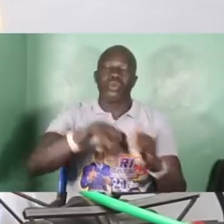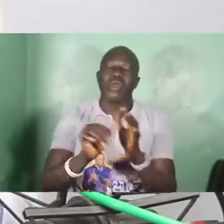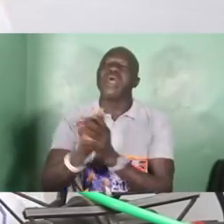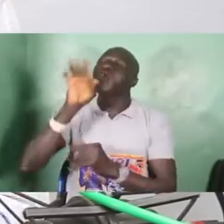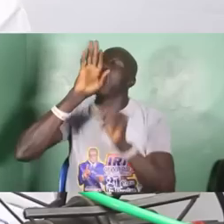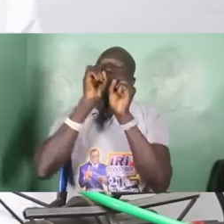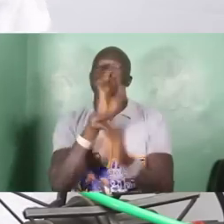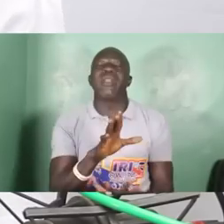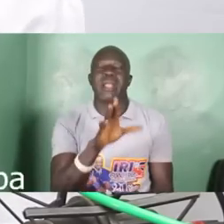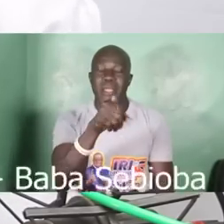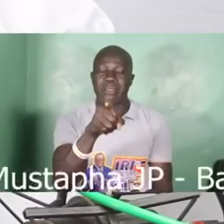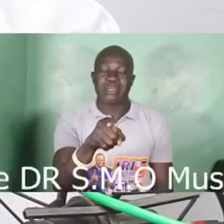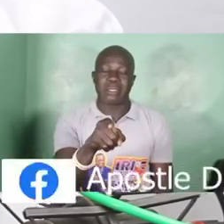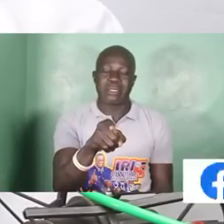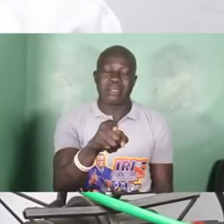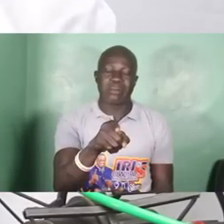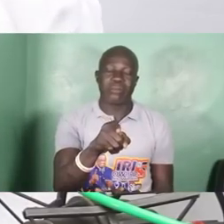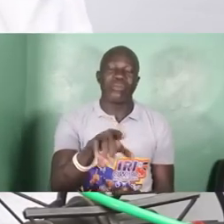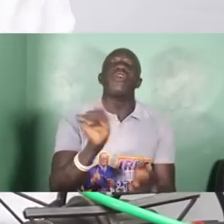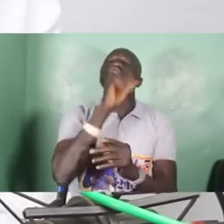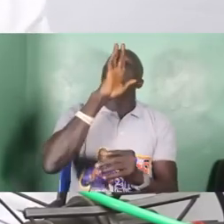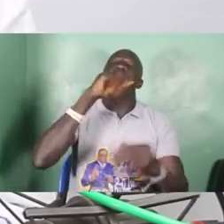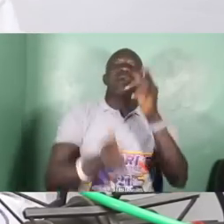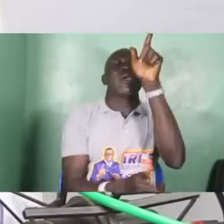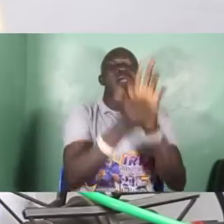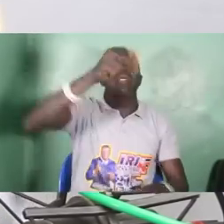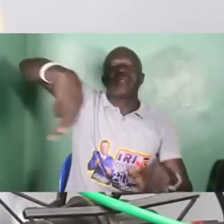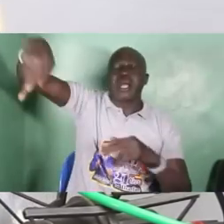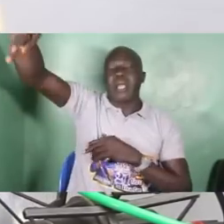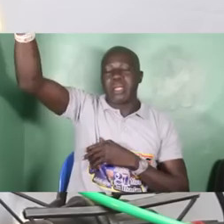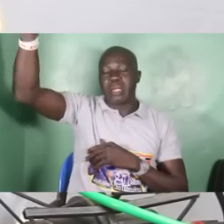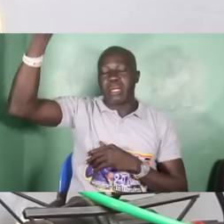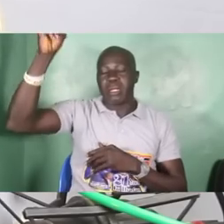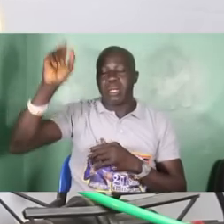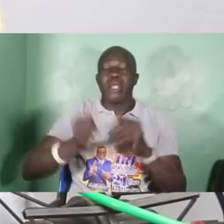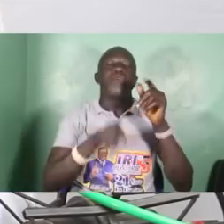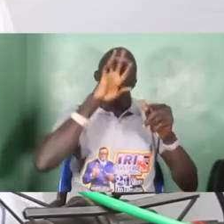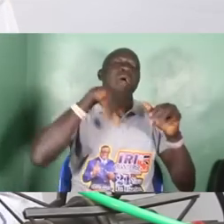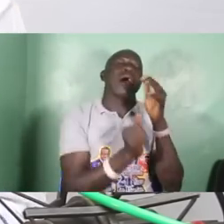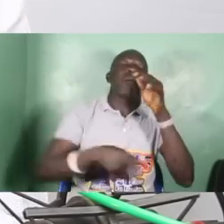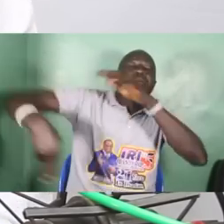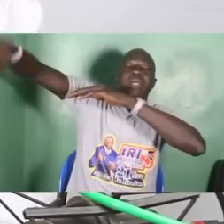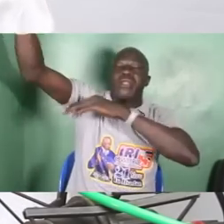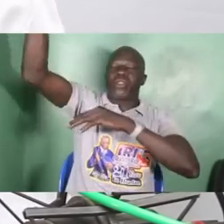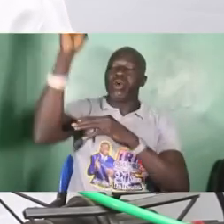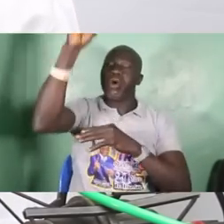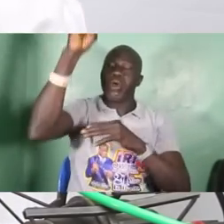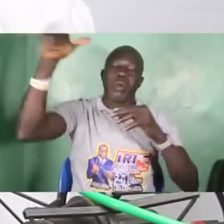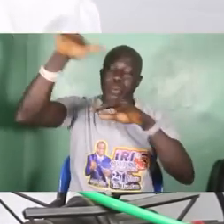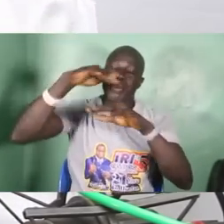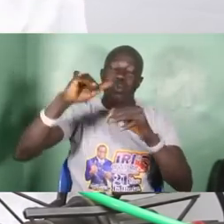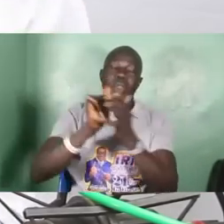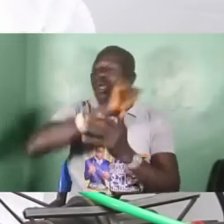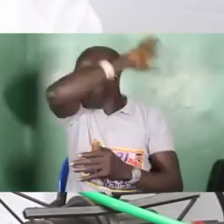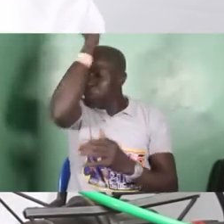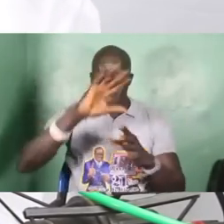Why the neighbor come? You will be blessed. Why the nigga? You will be great. Why the new okay? Who I am?